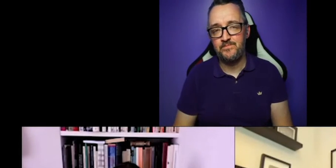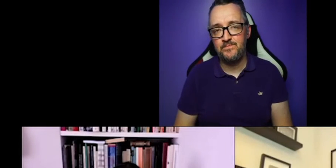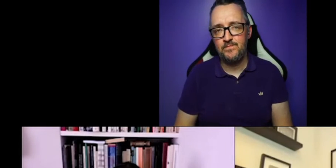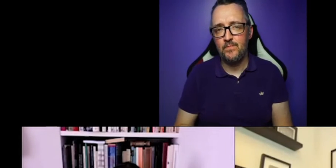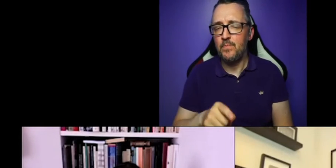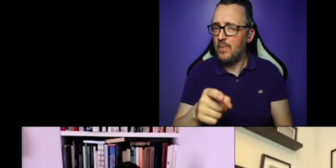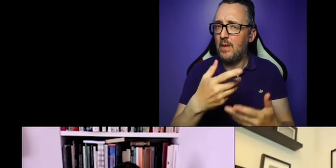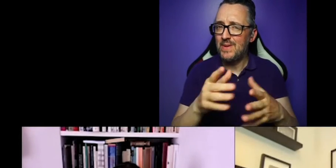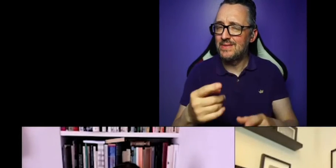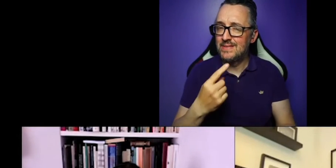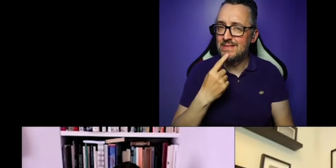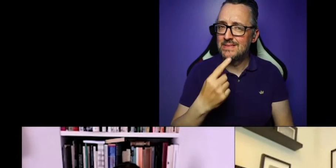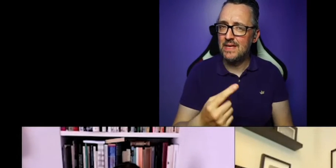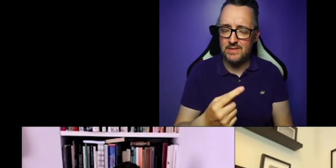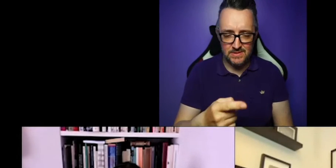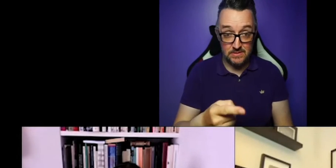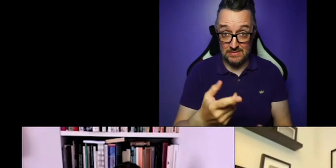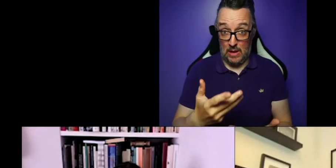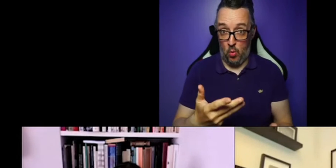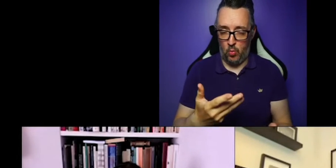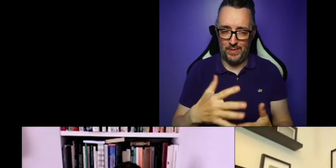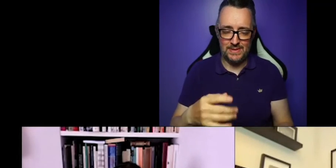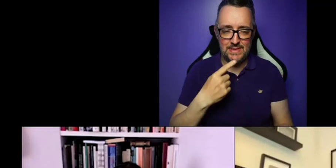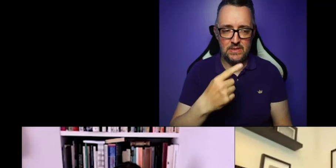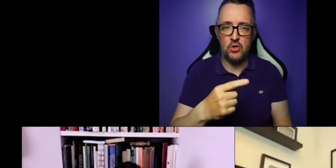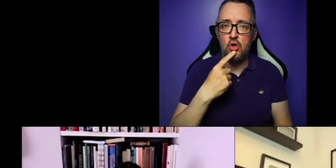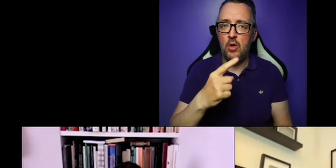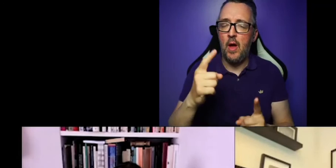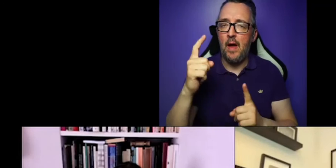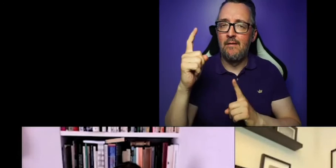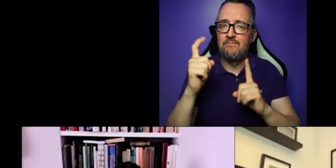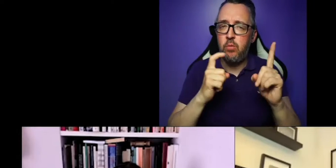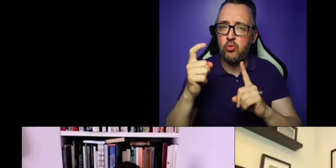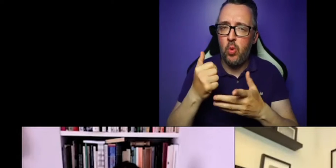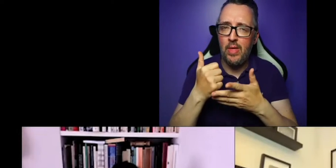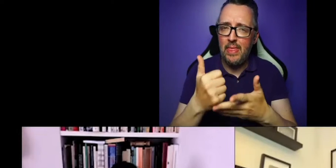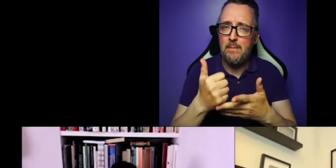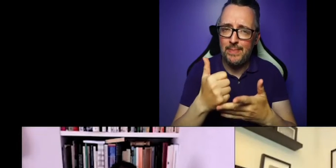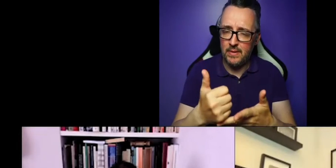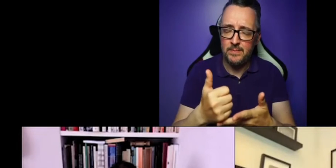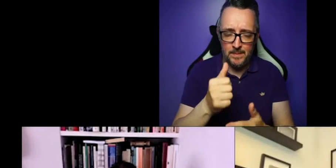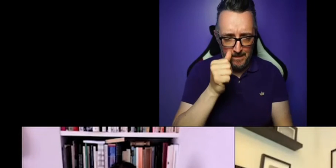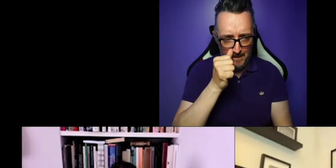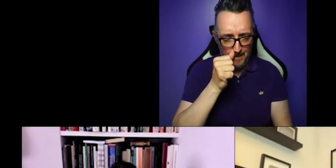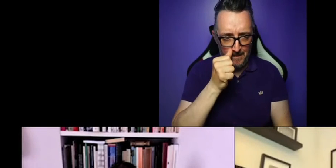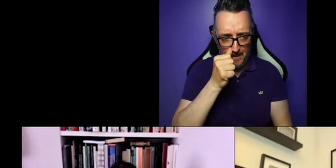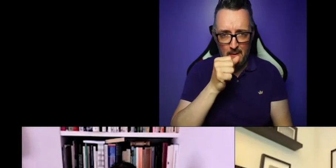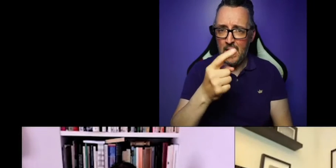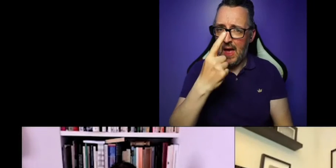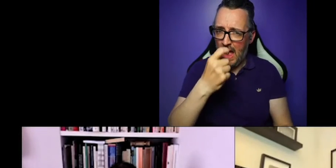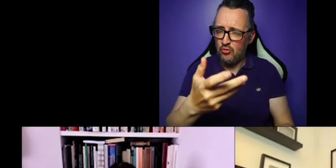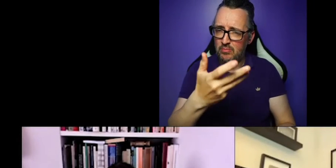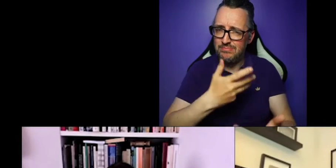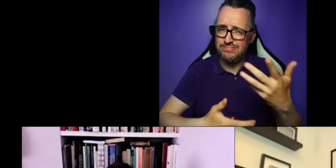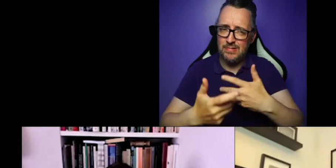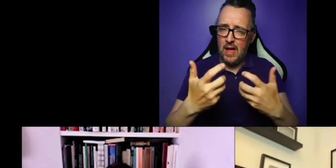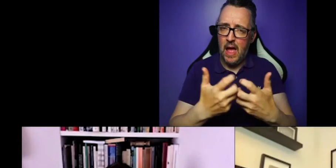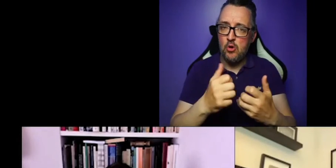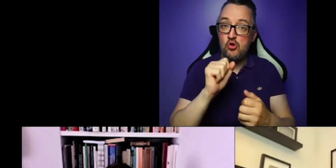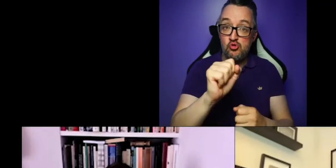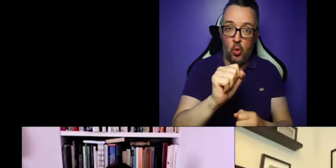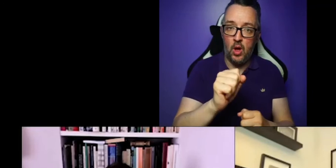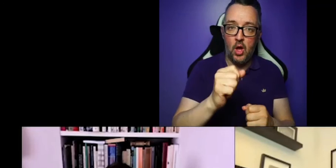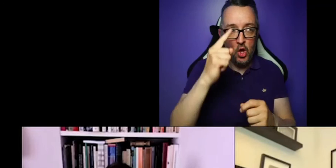And you mentioned just then, about phototherapy. Could you maybe briefly say how your